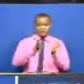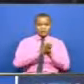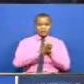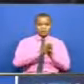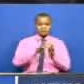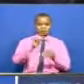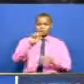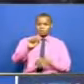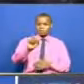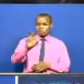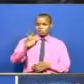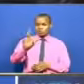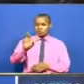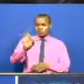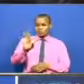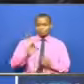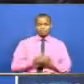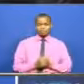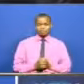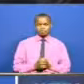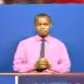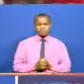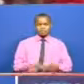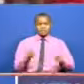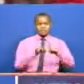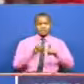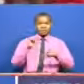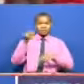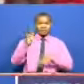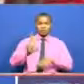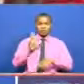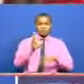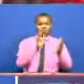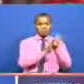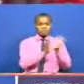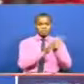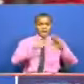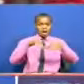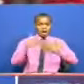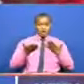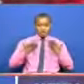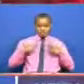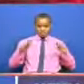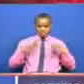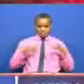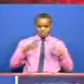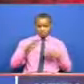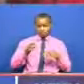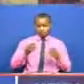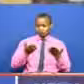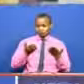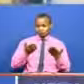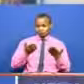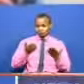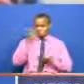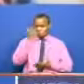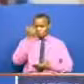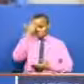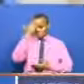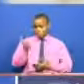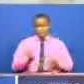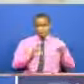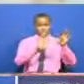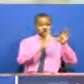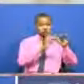Front. At the same time, the president praised the northern faction of the Sudan People's Liberation Movement for rejoining the talks